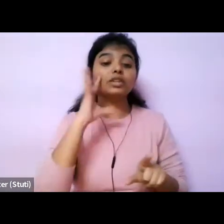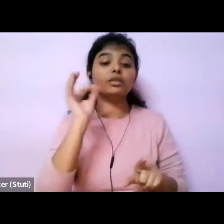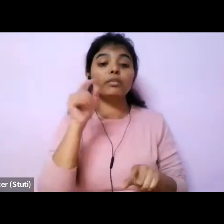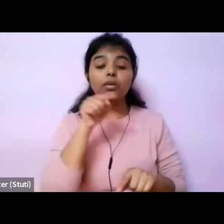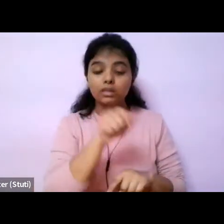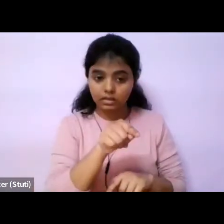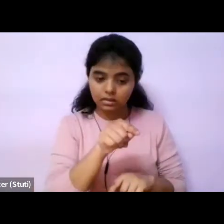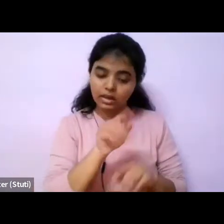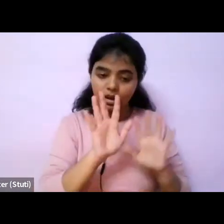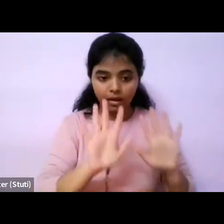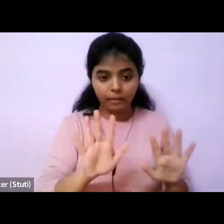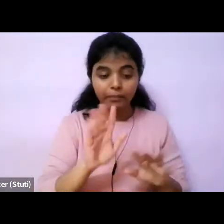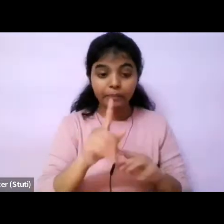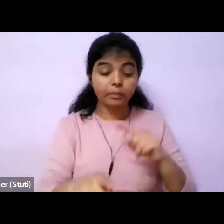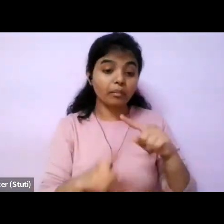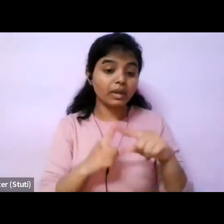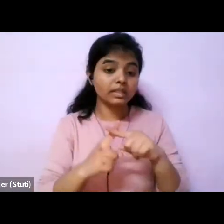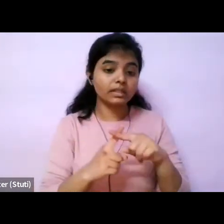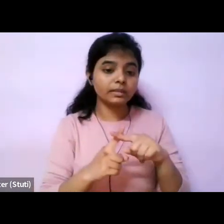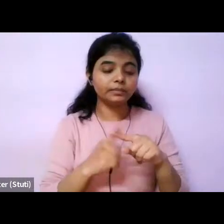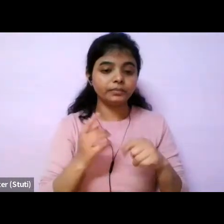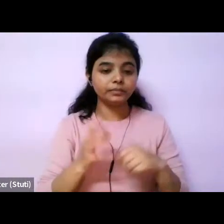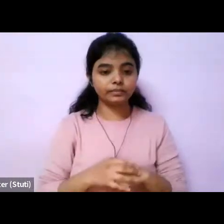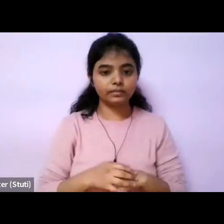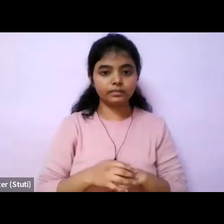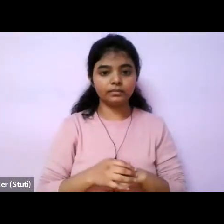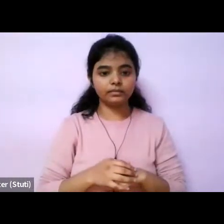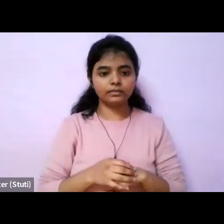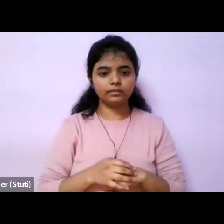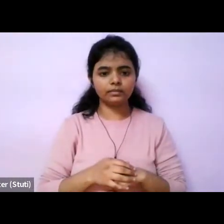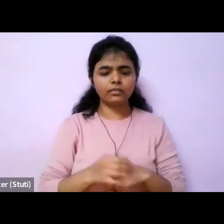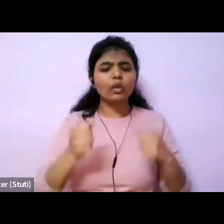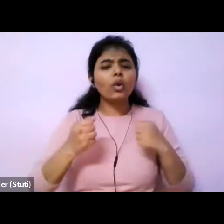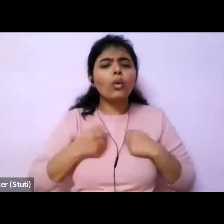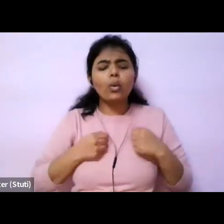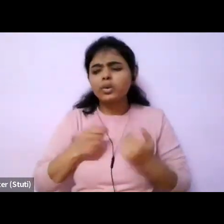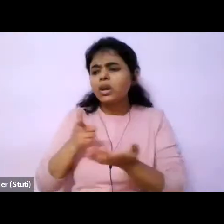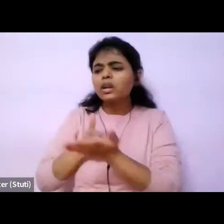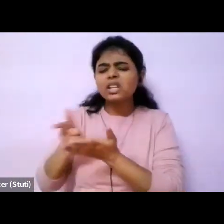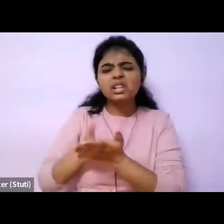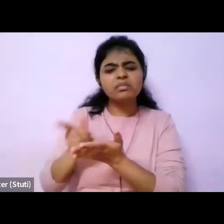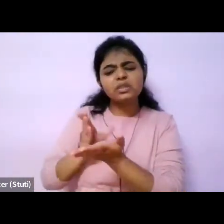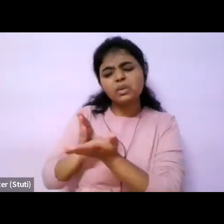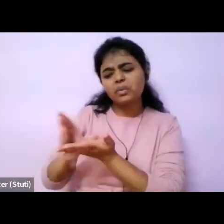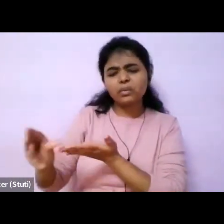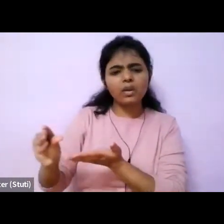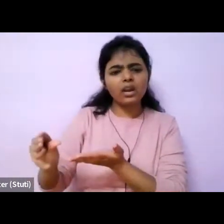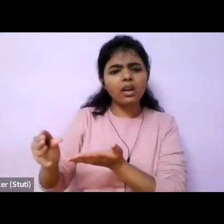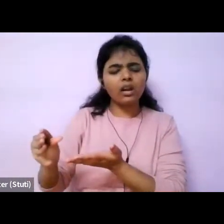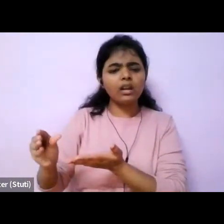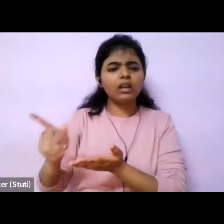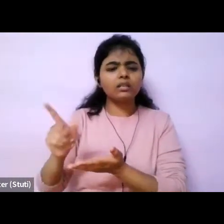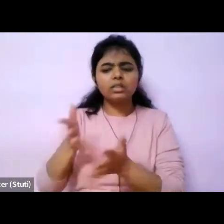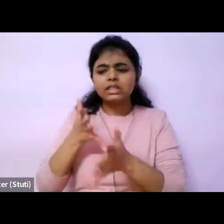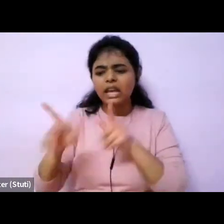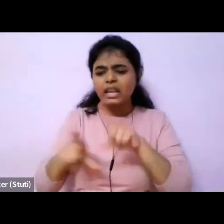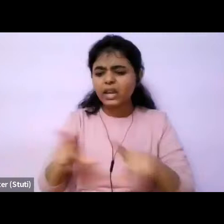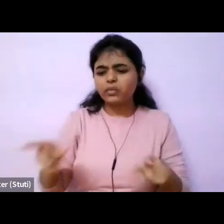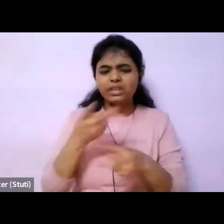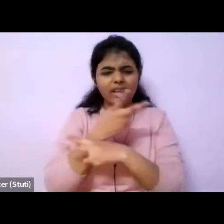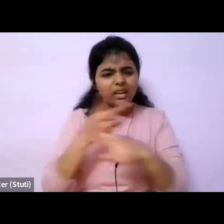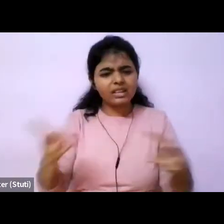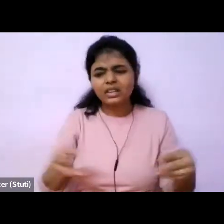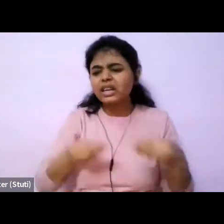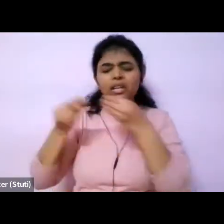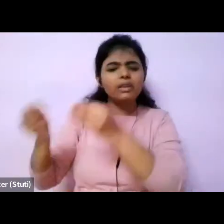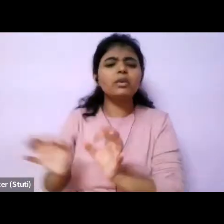catalysis is that, why are these not available in our villages? Why did I have to suffer for so many years? Why